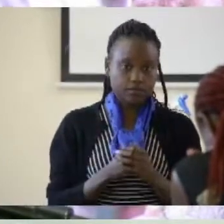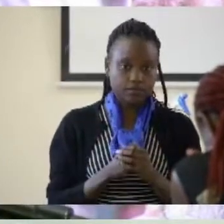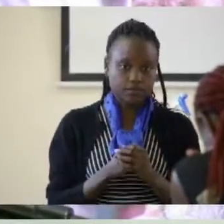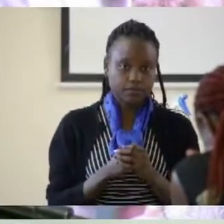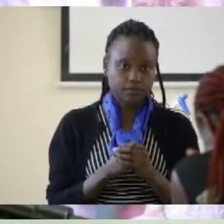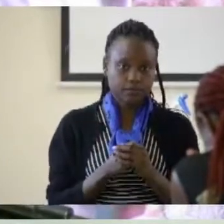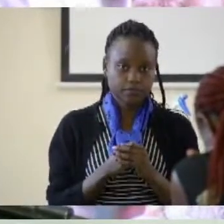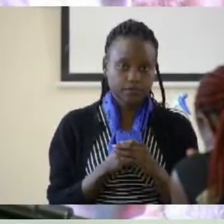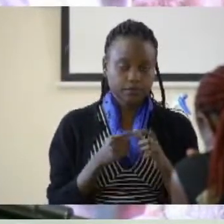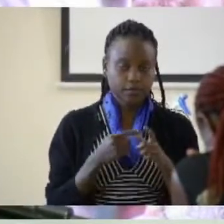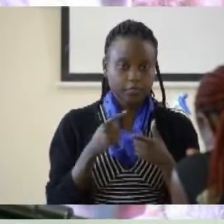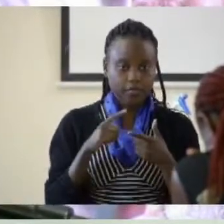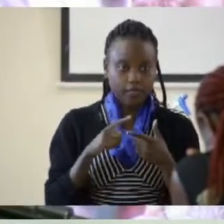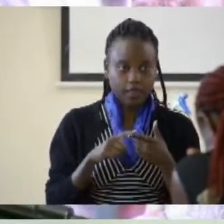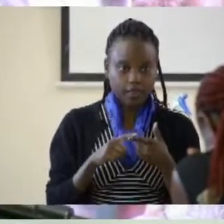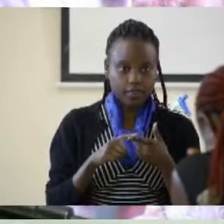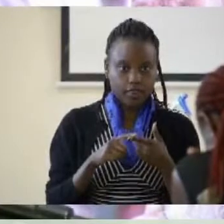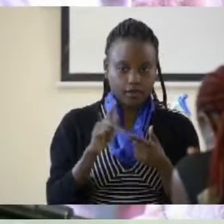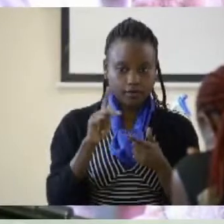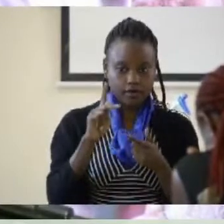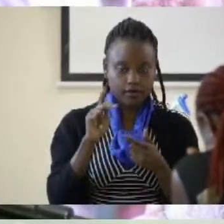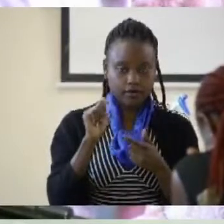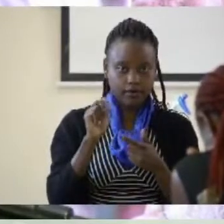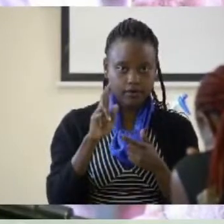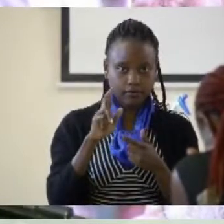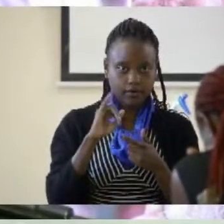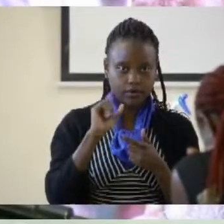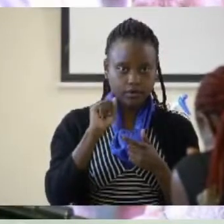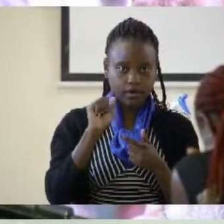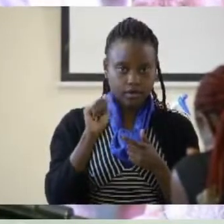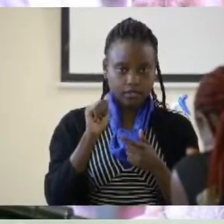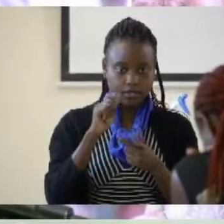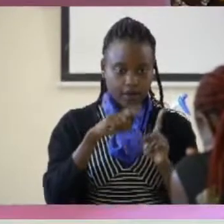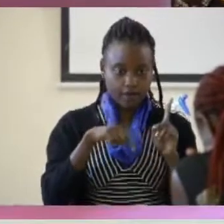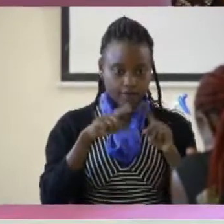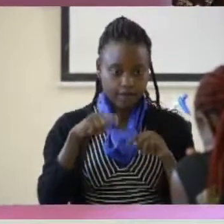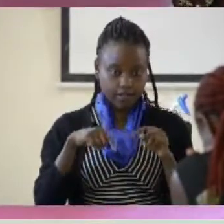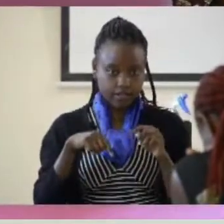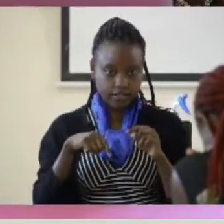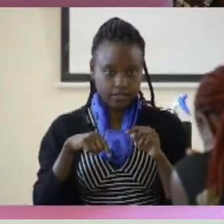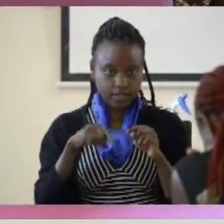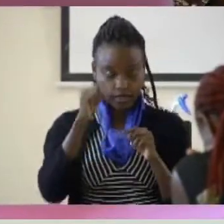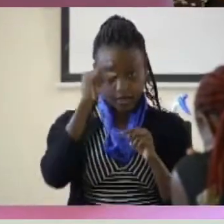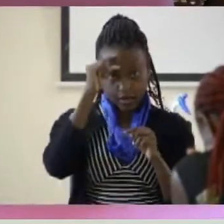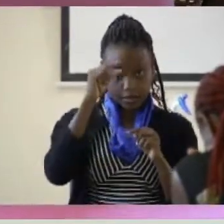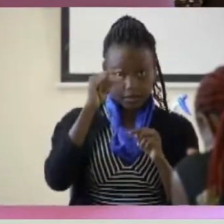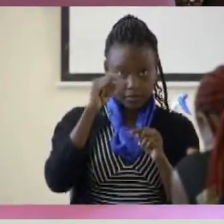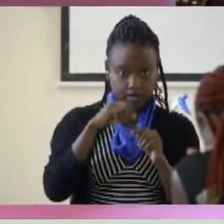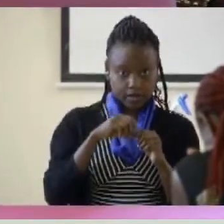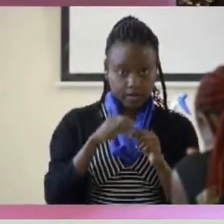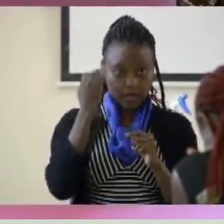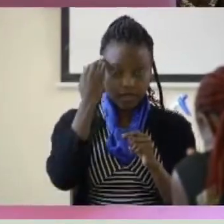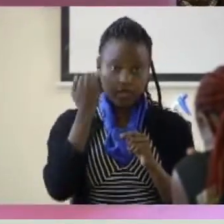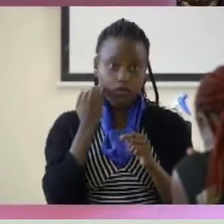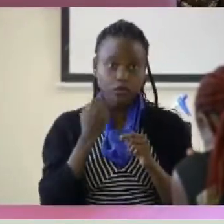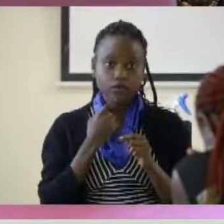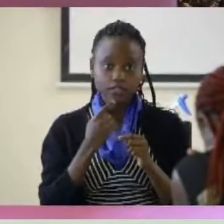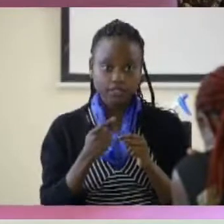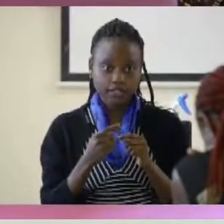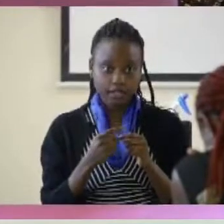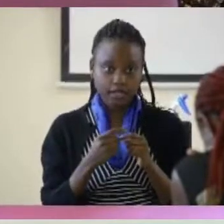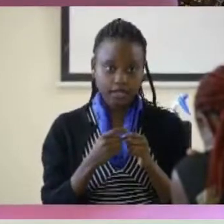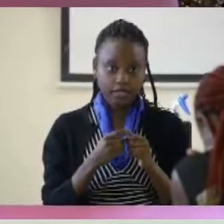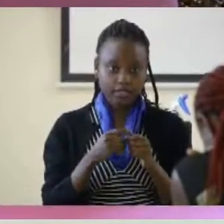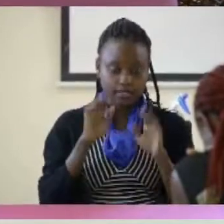Then in Carissa Chengo and two others versus Republic, the Court of Appeal held that legal representation is